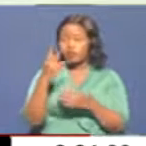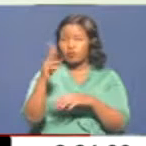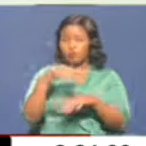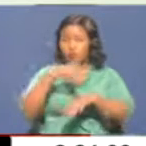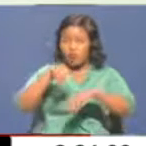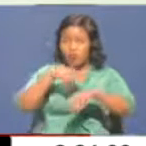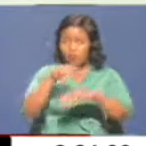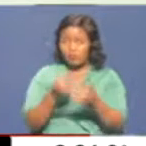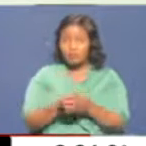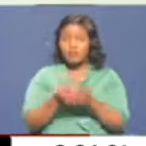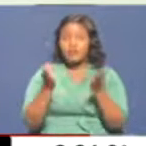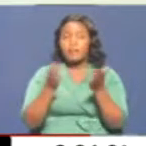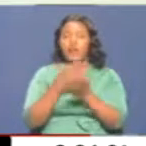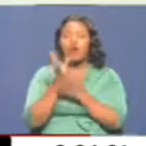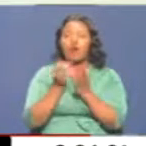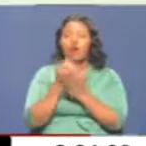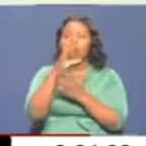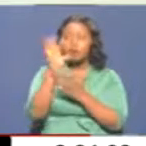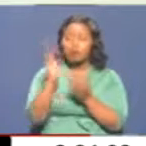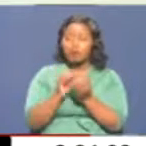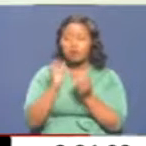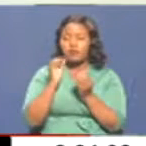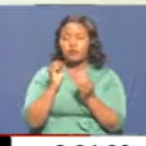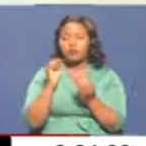number of confirmed cases is